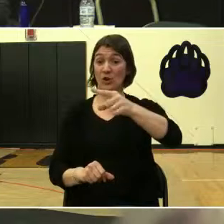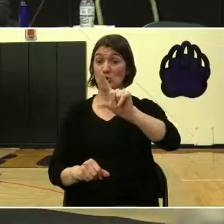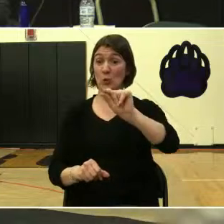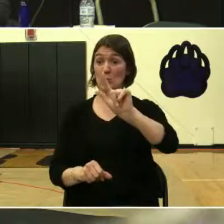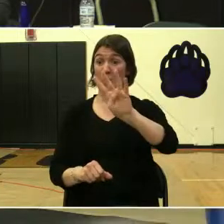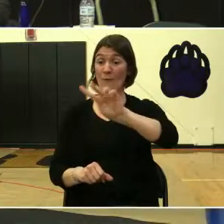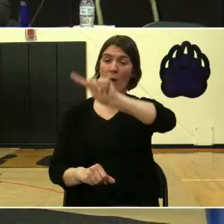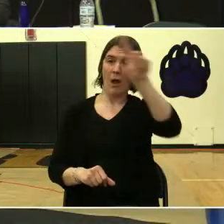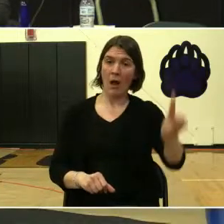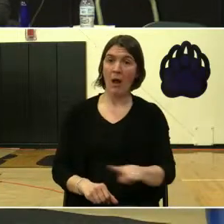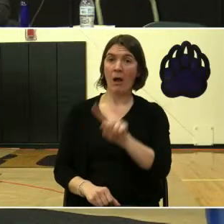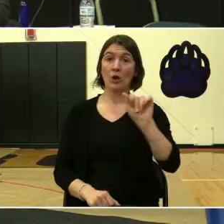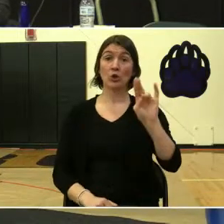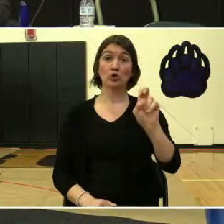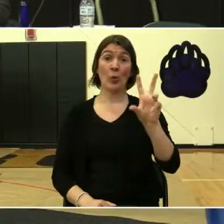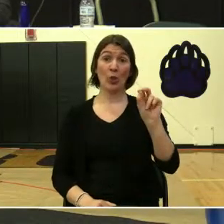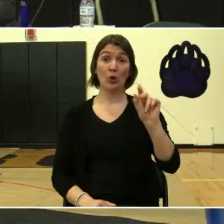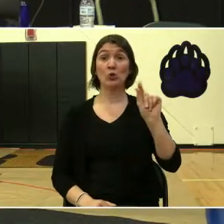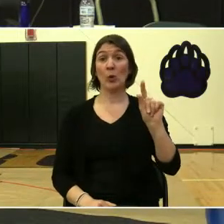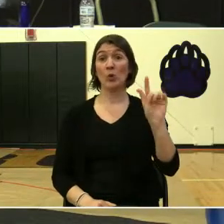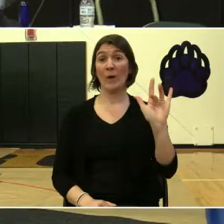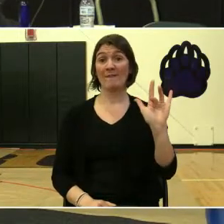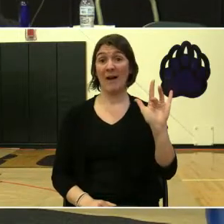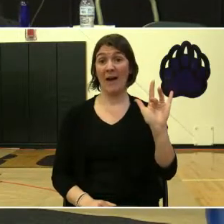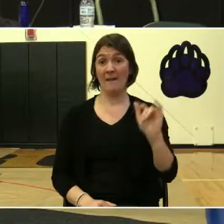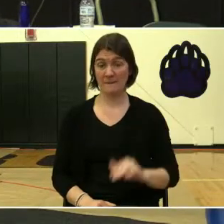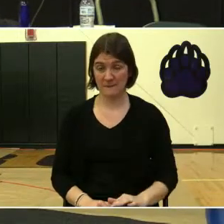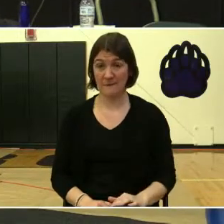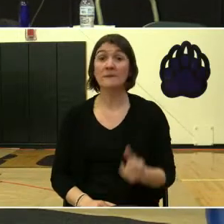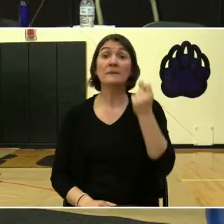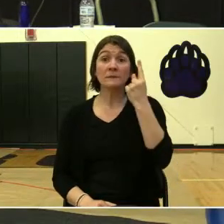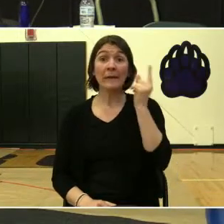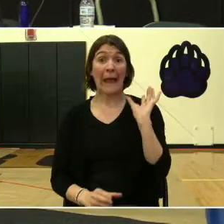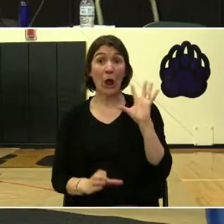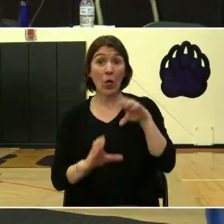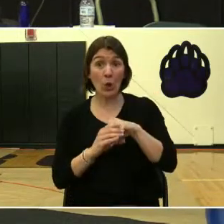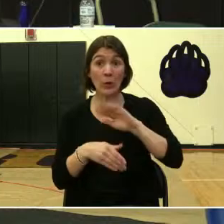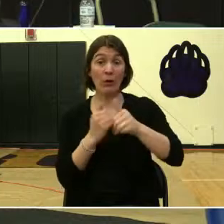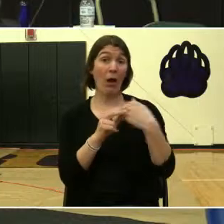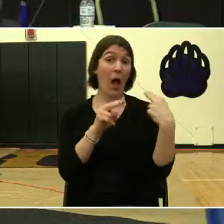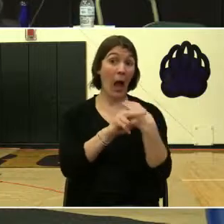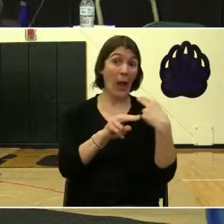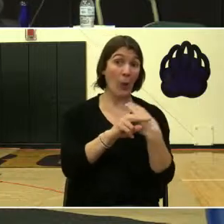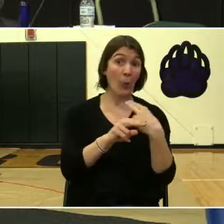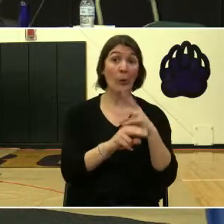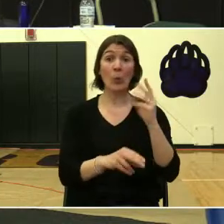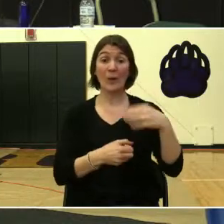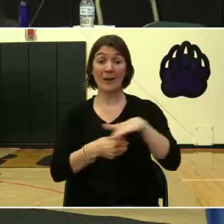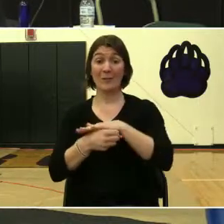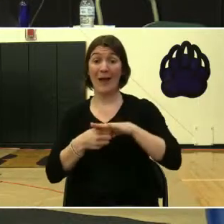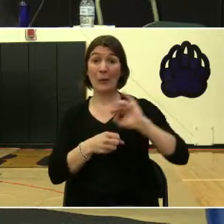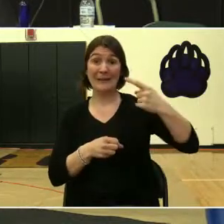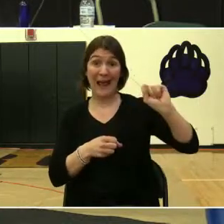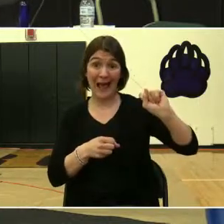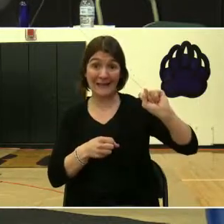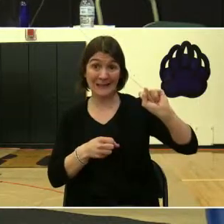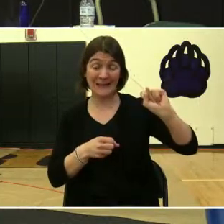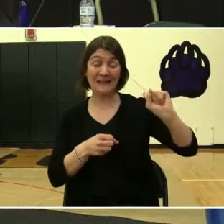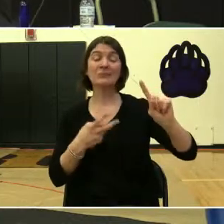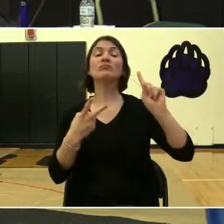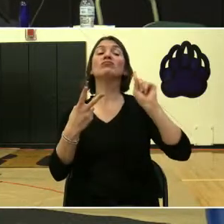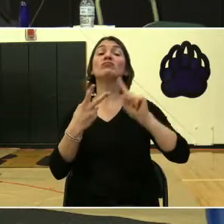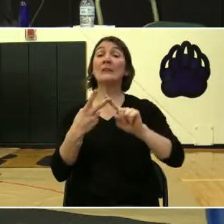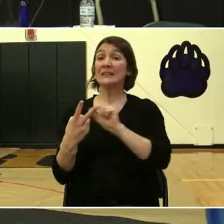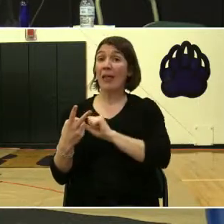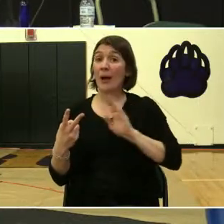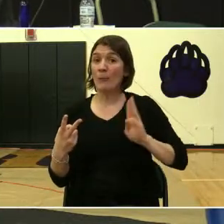2024 through through June 30th 2025 including all highway and Windam County taxes and that the